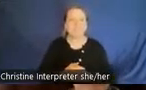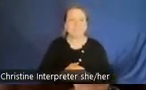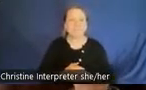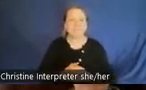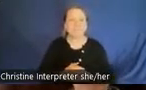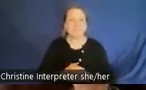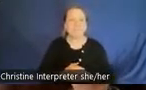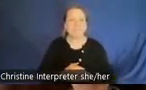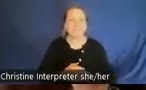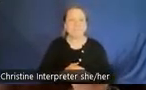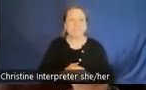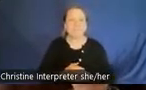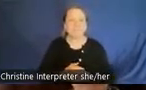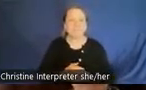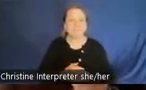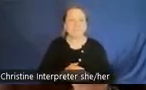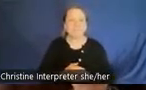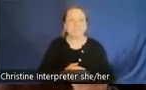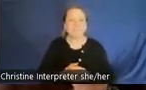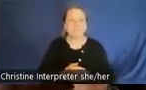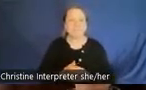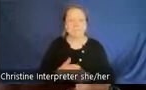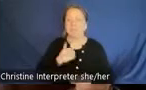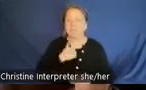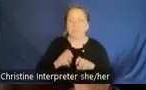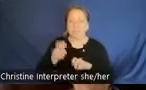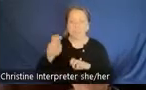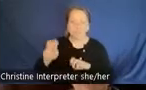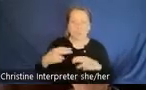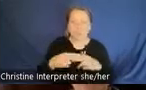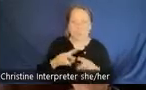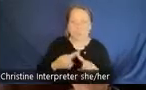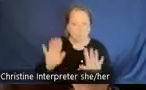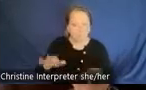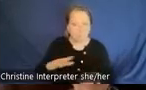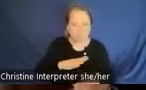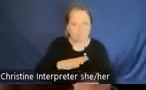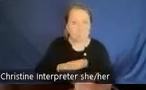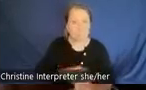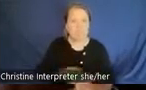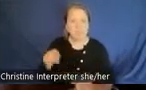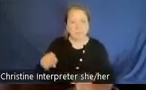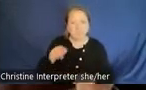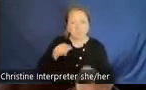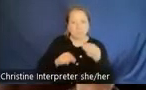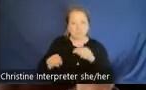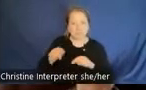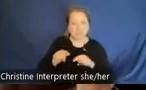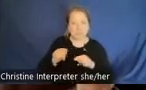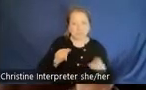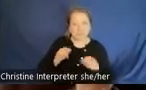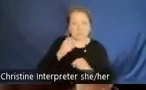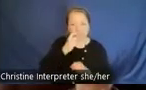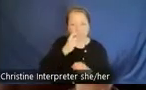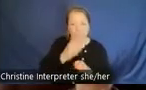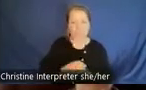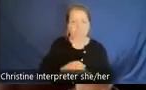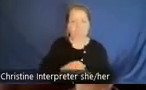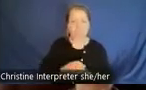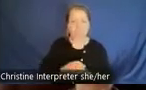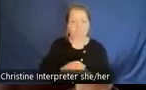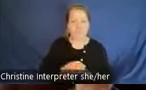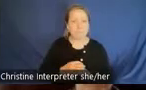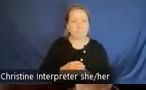please. We're not at that point yet, but okay. So if you can back up to the last slide, I want to point out